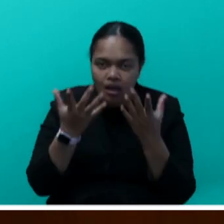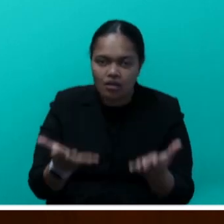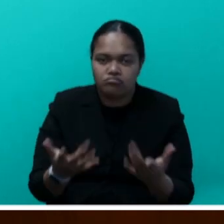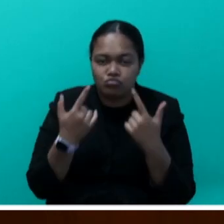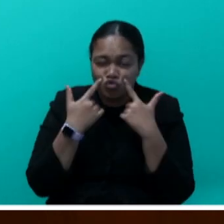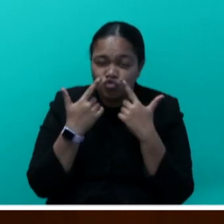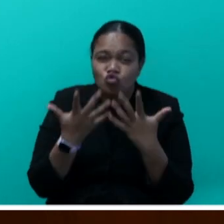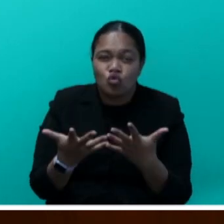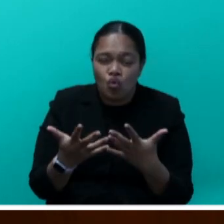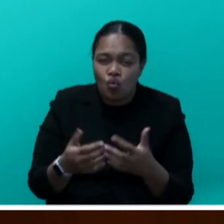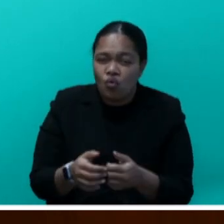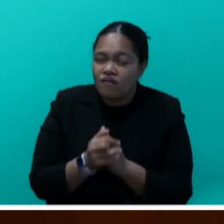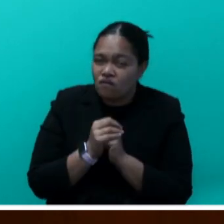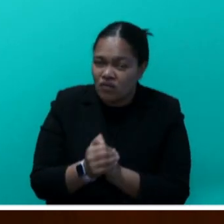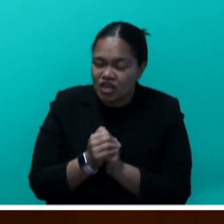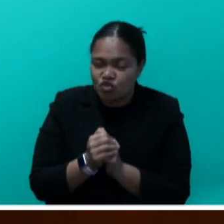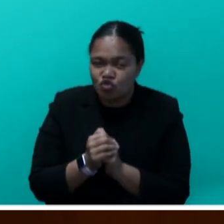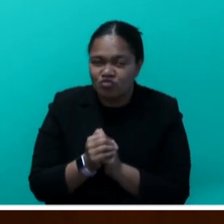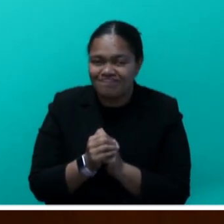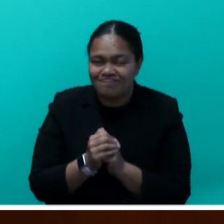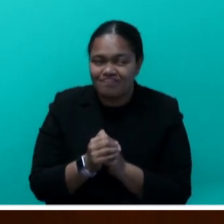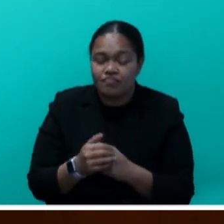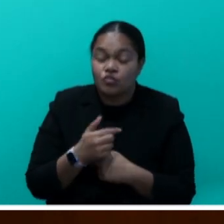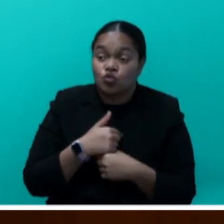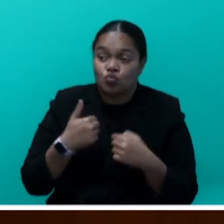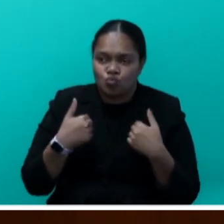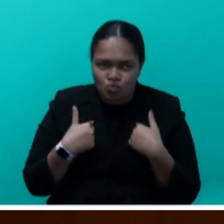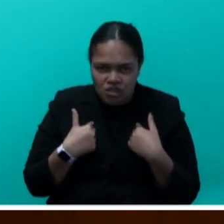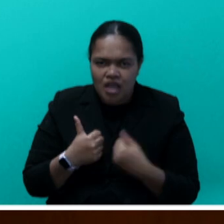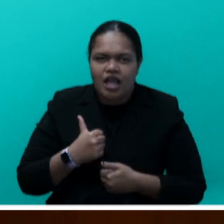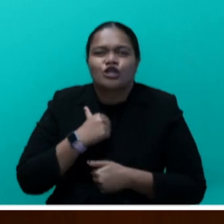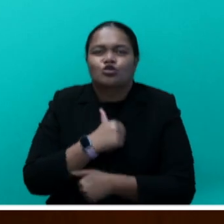the friendship that we enjoy